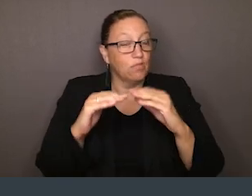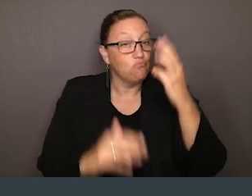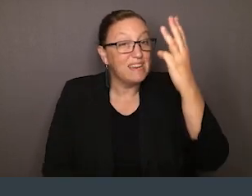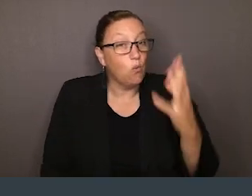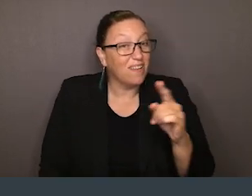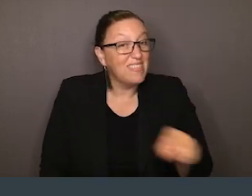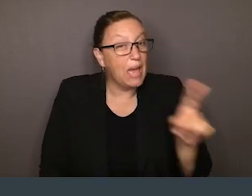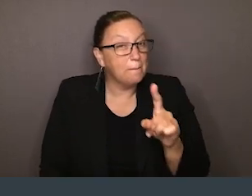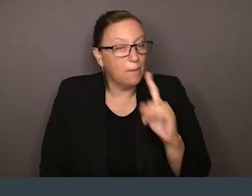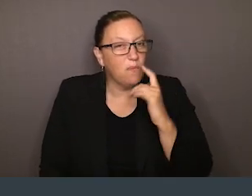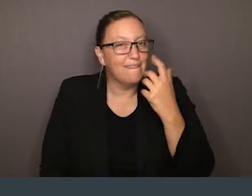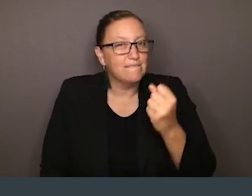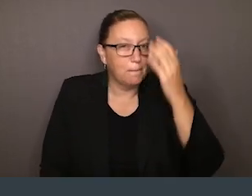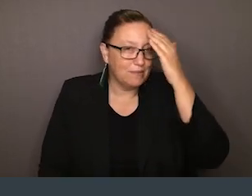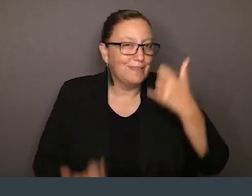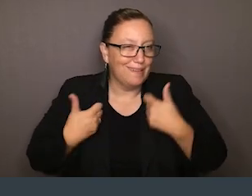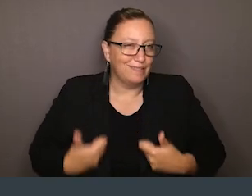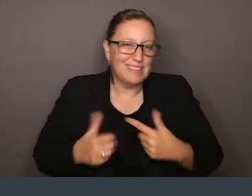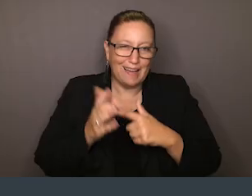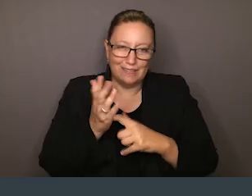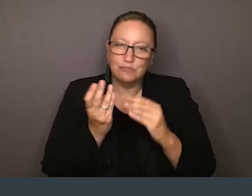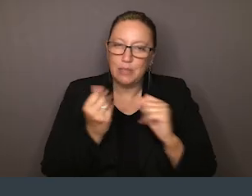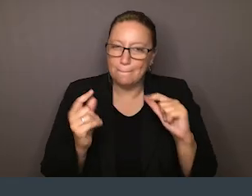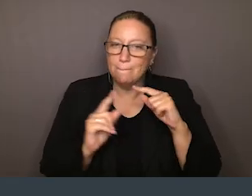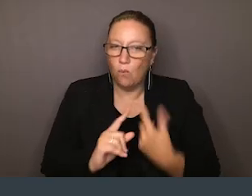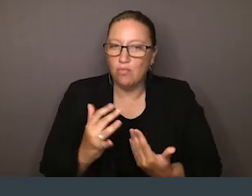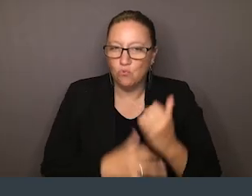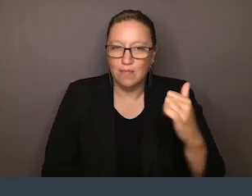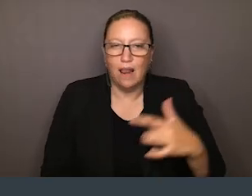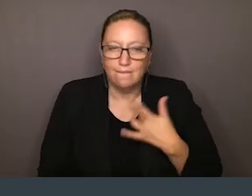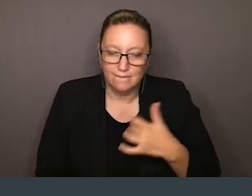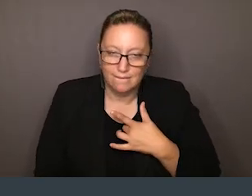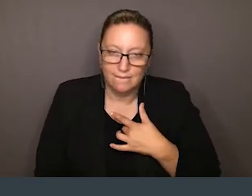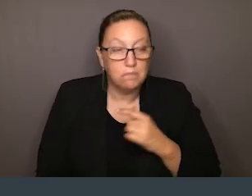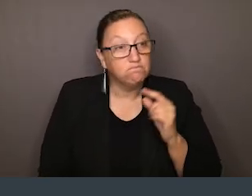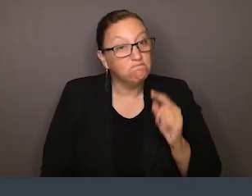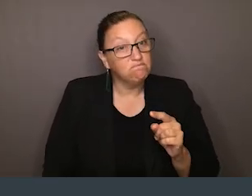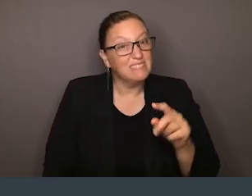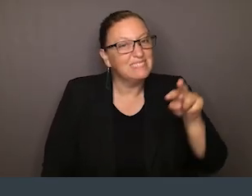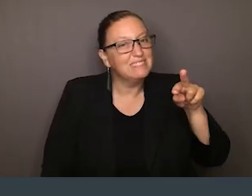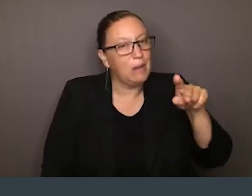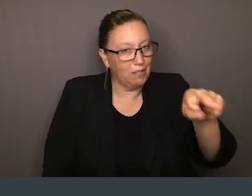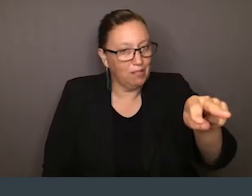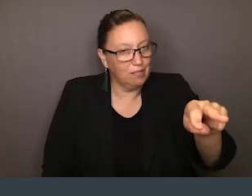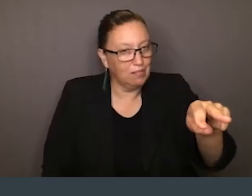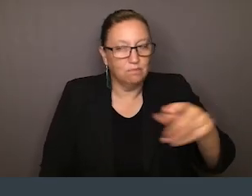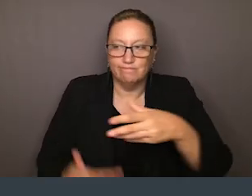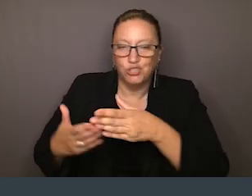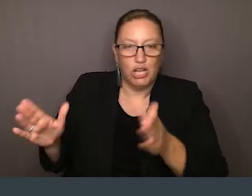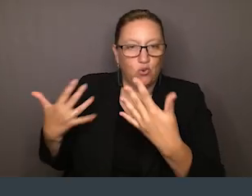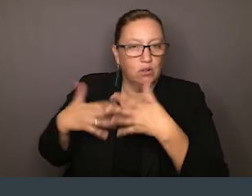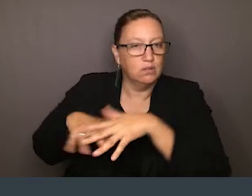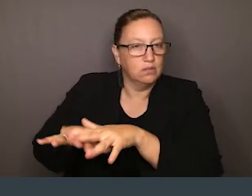around 3/4 will experience a mental illness at some point in their life. This is about double the